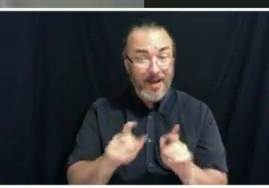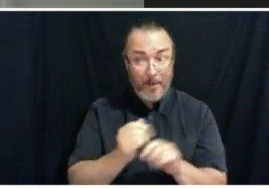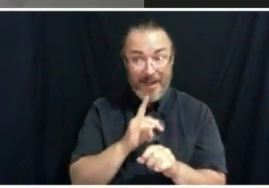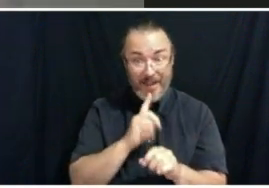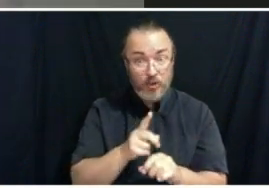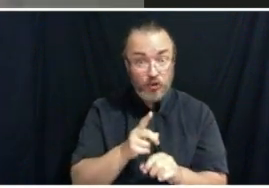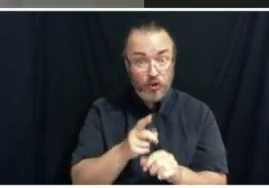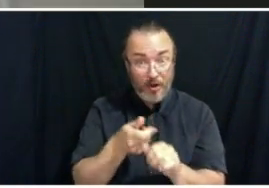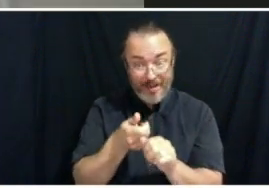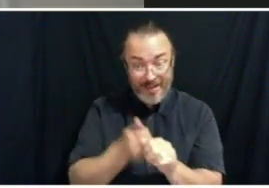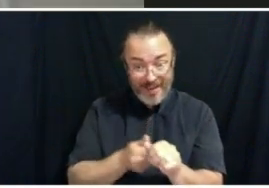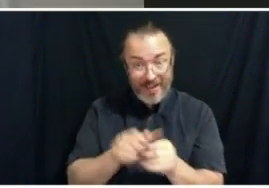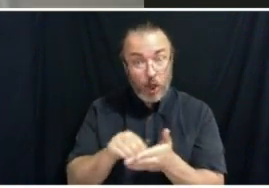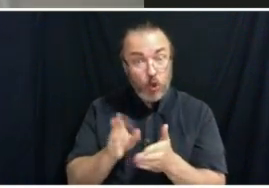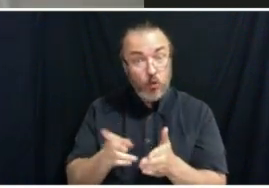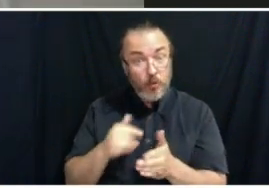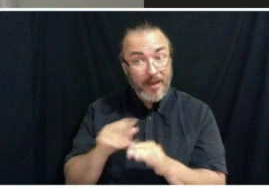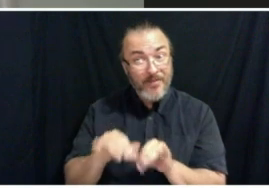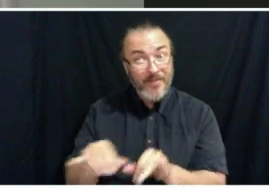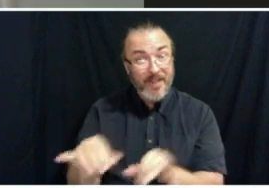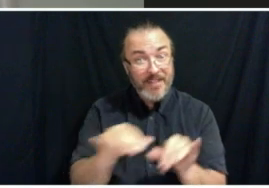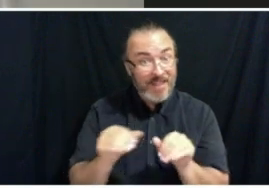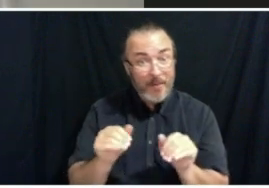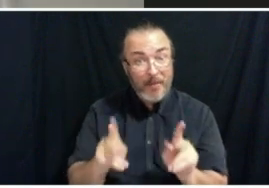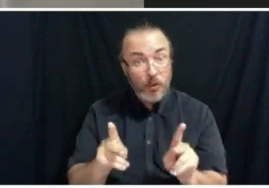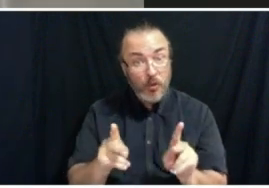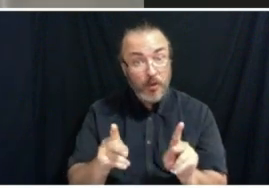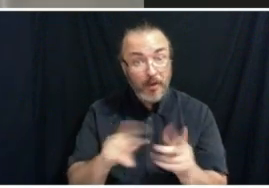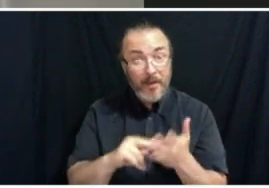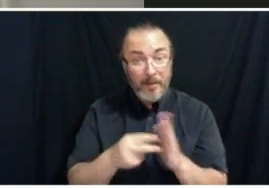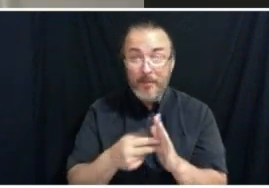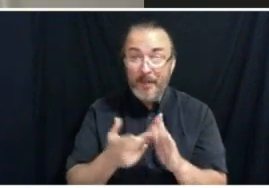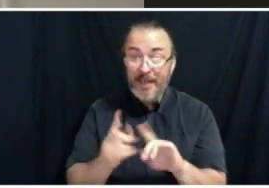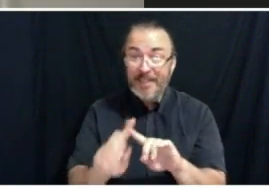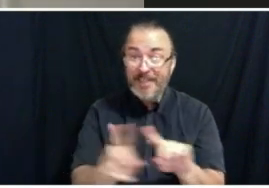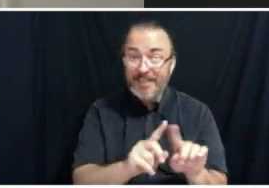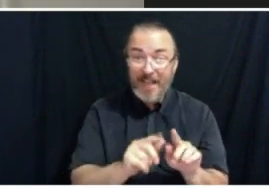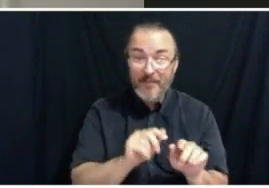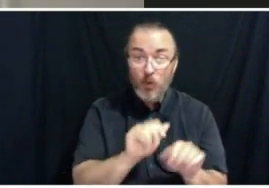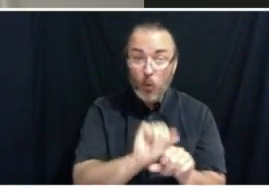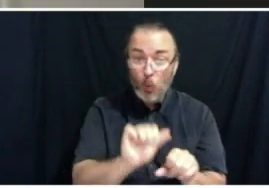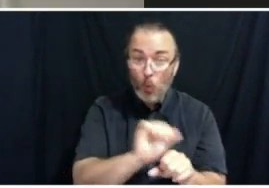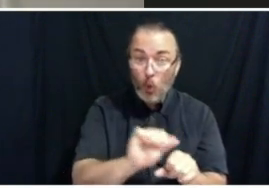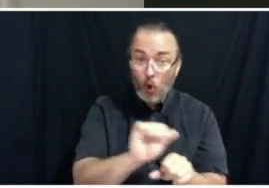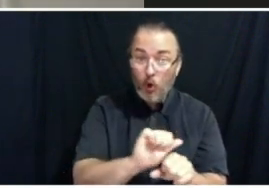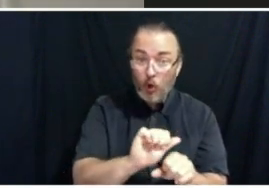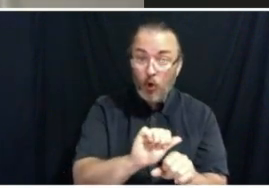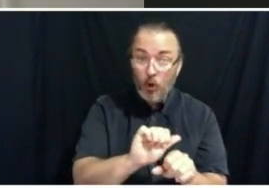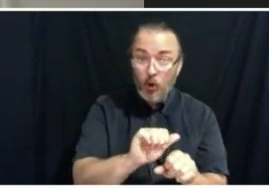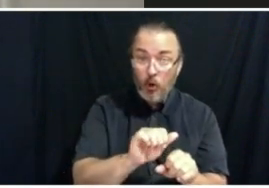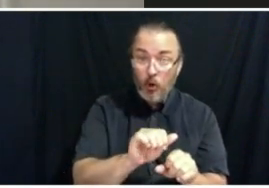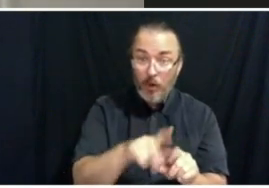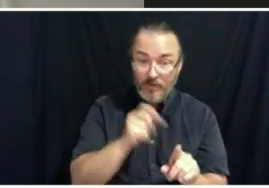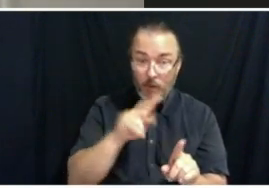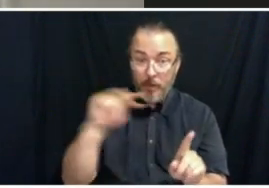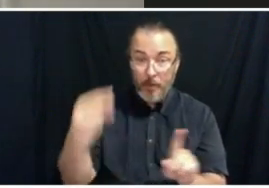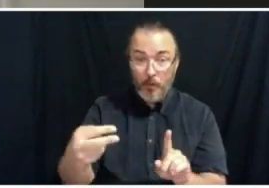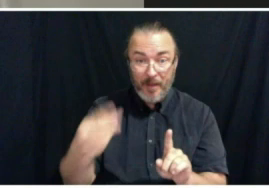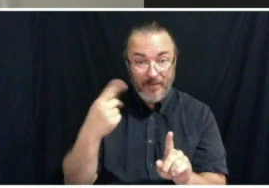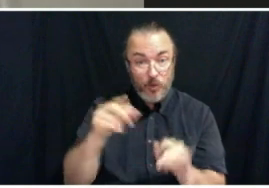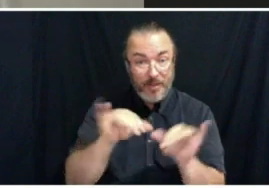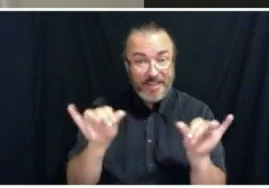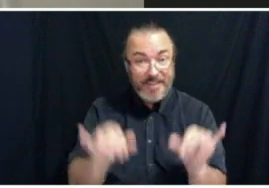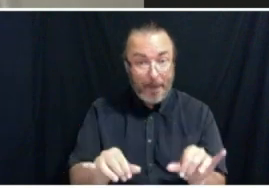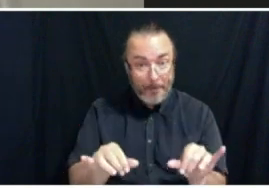the same opportunity might imply very different efforts from the point of view of the system, and might imply